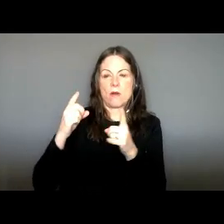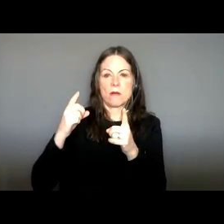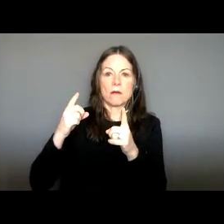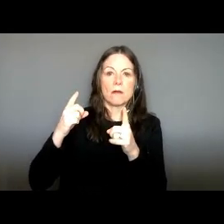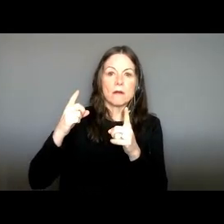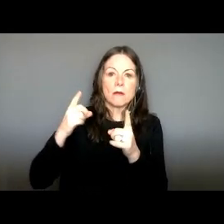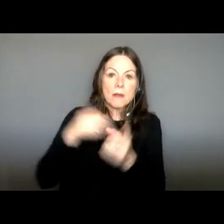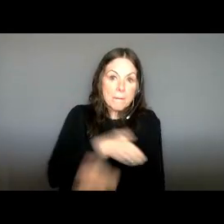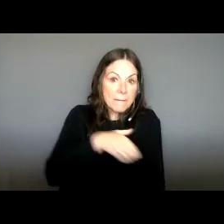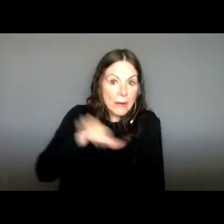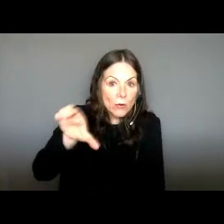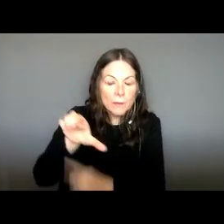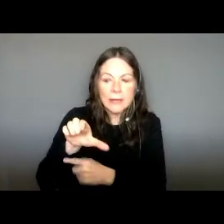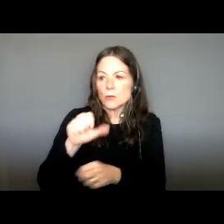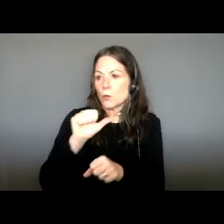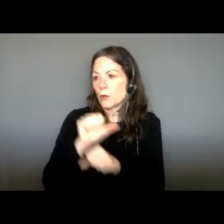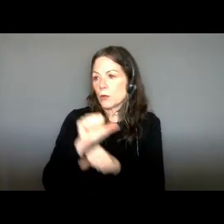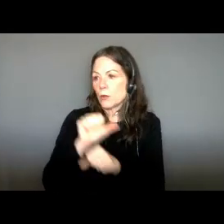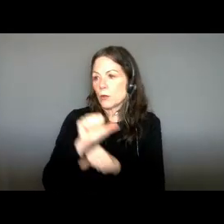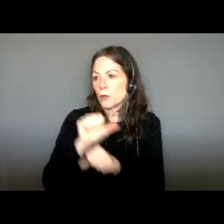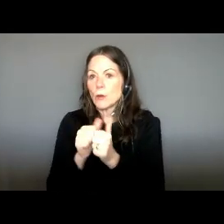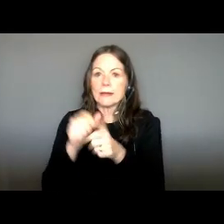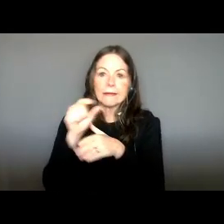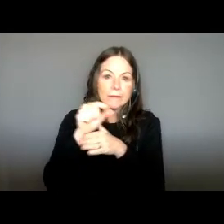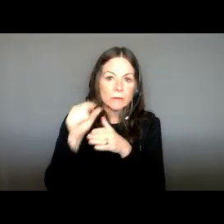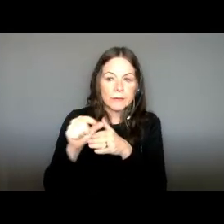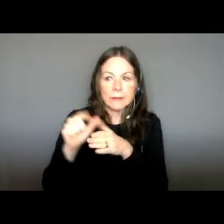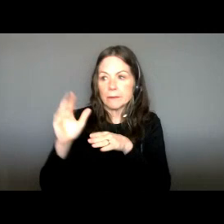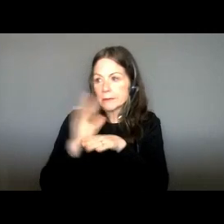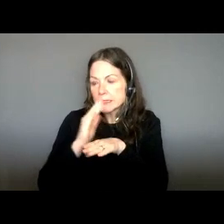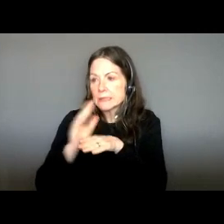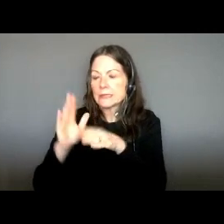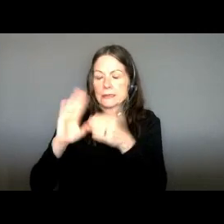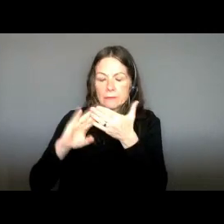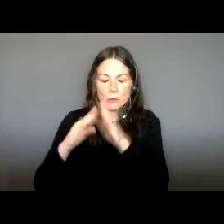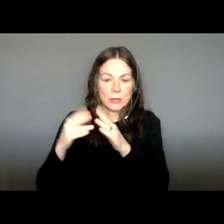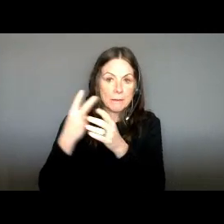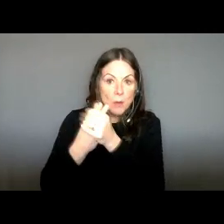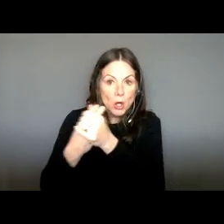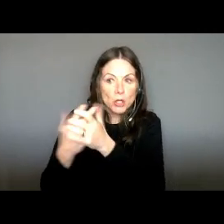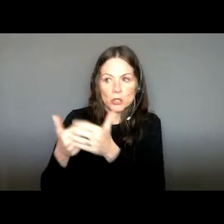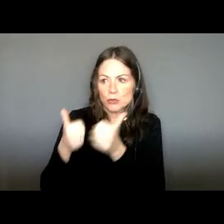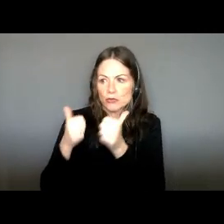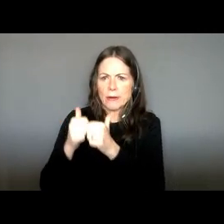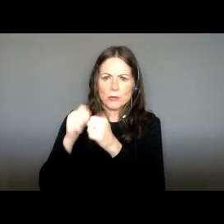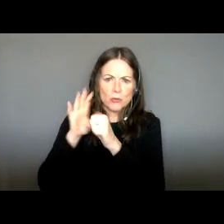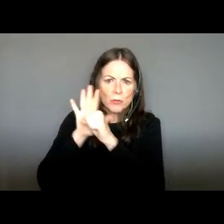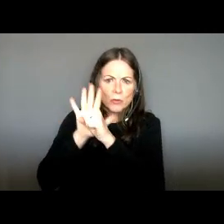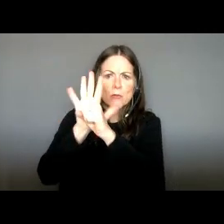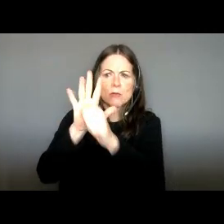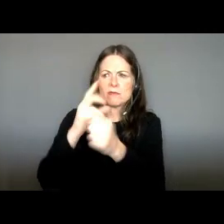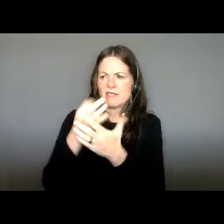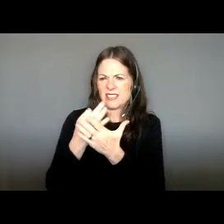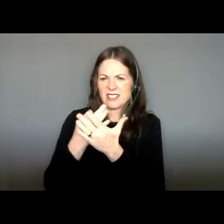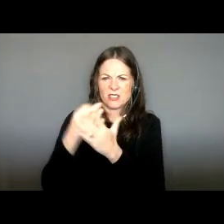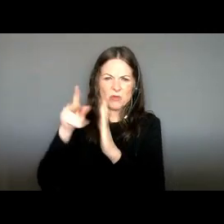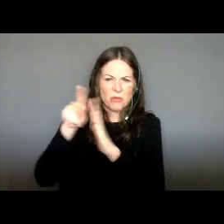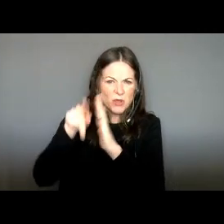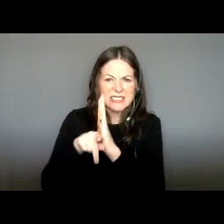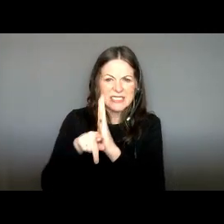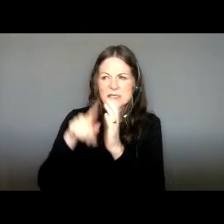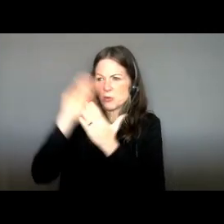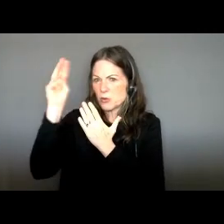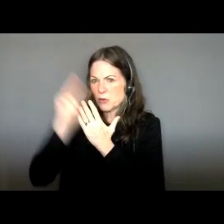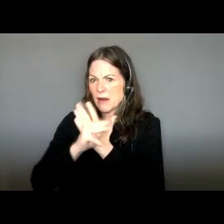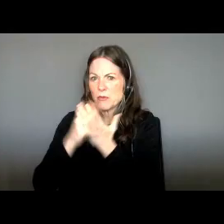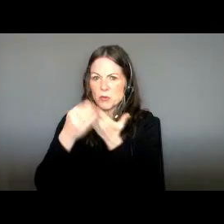government, business, and community partners to develop and promote financial policies, programs, and resources. We